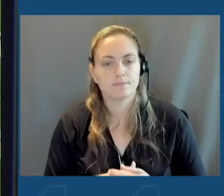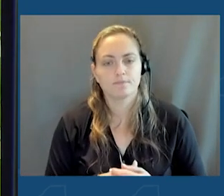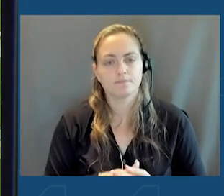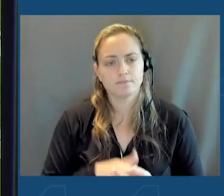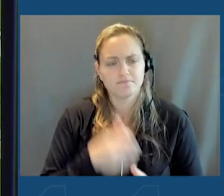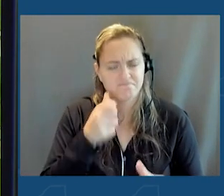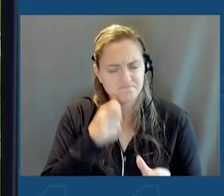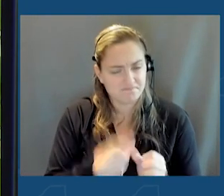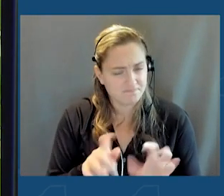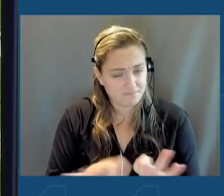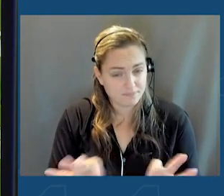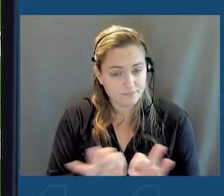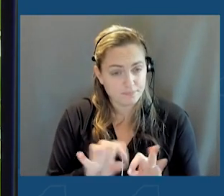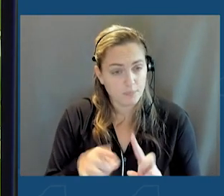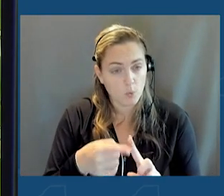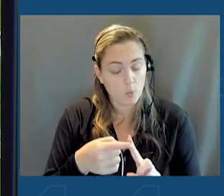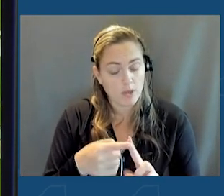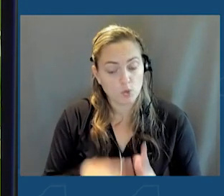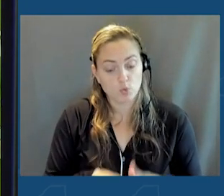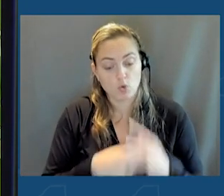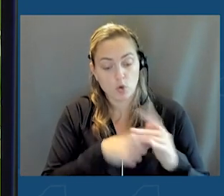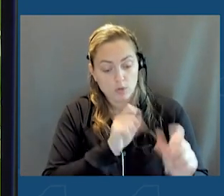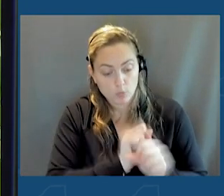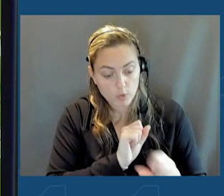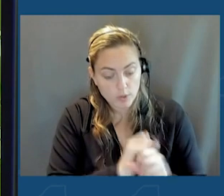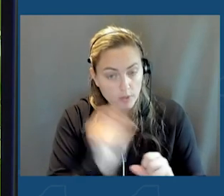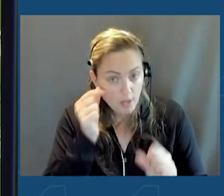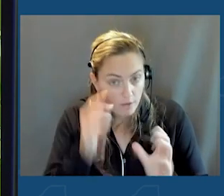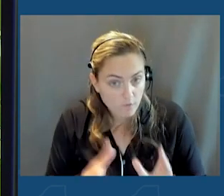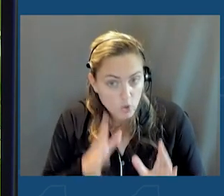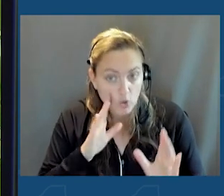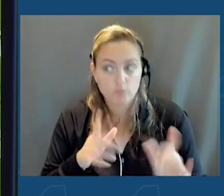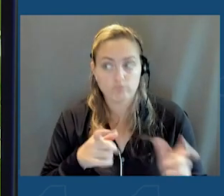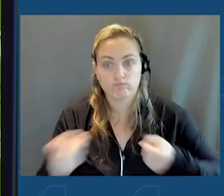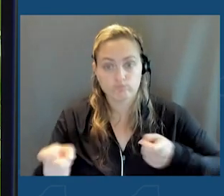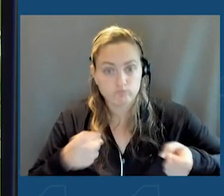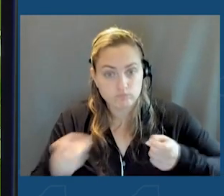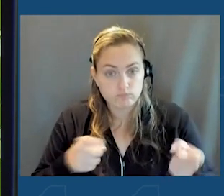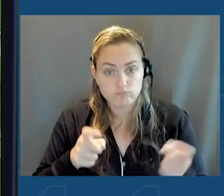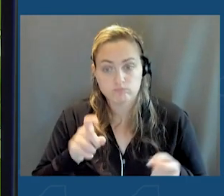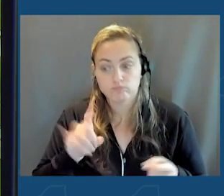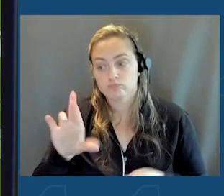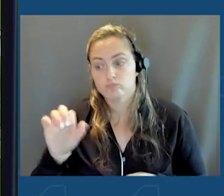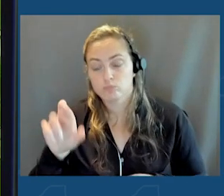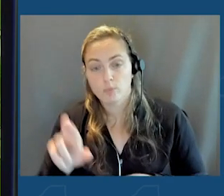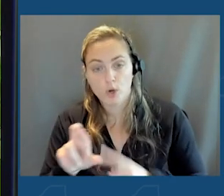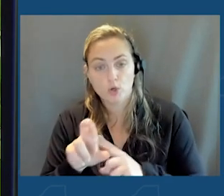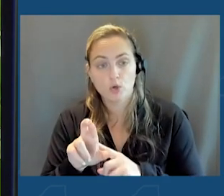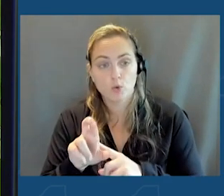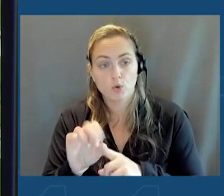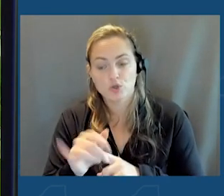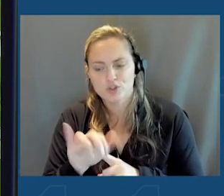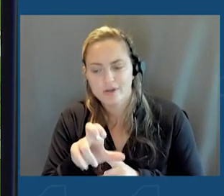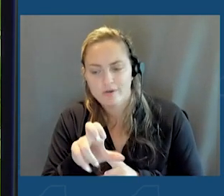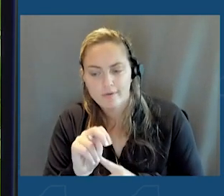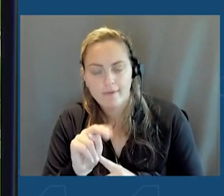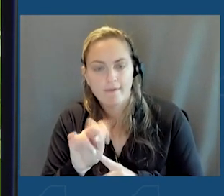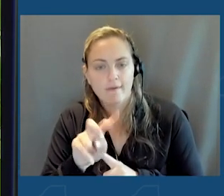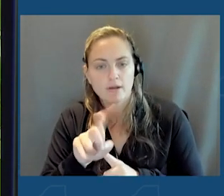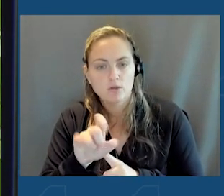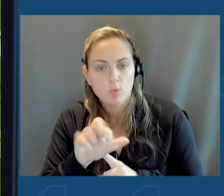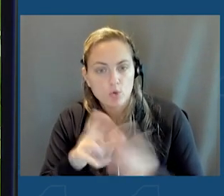importantly, when you took the reins, ensuring that the Bruckner, the Sheridan Expressway was